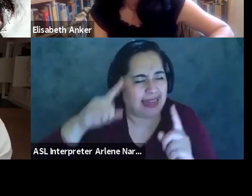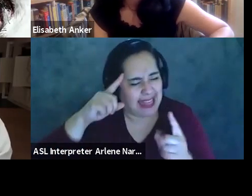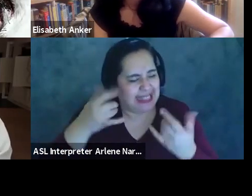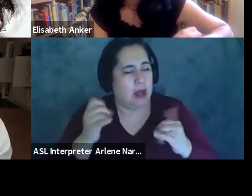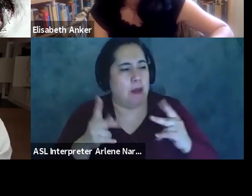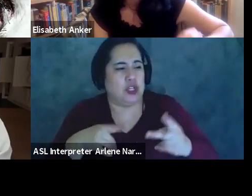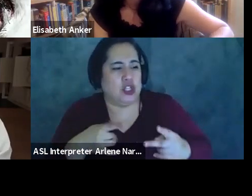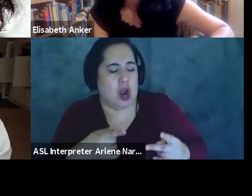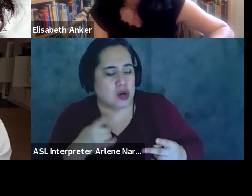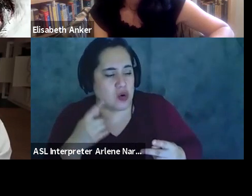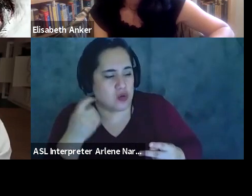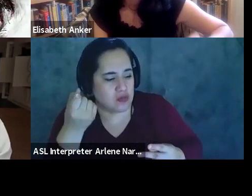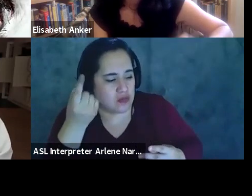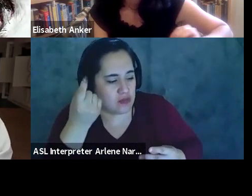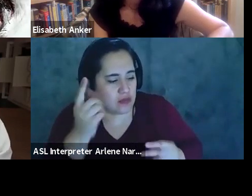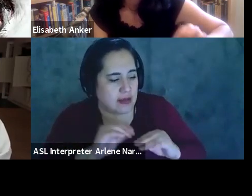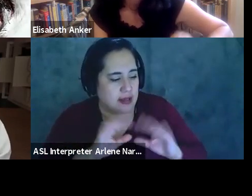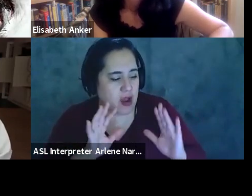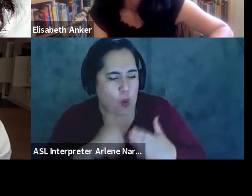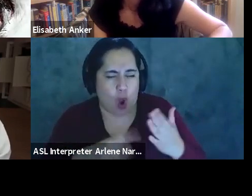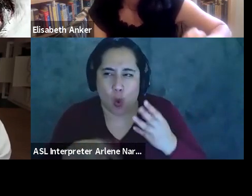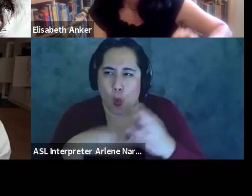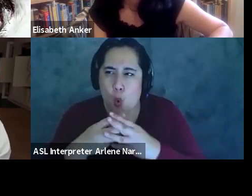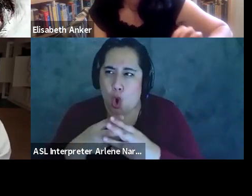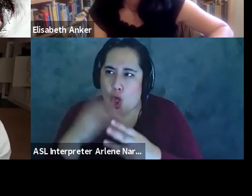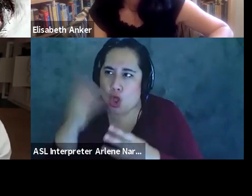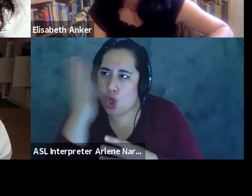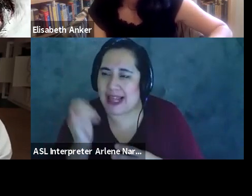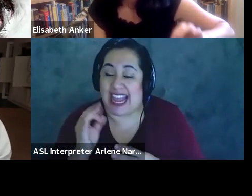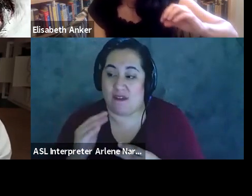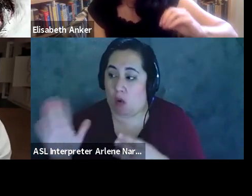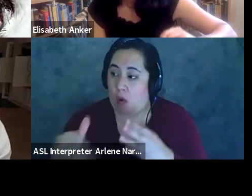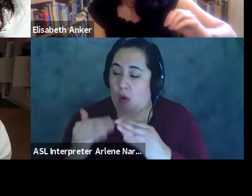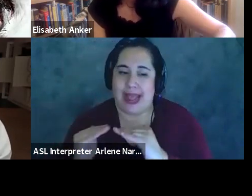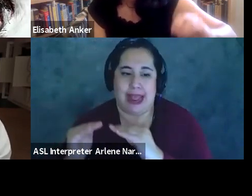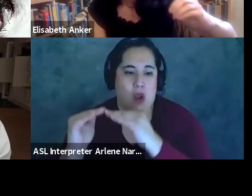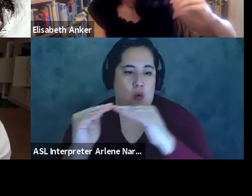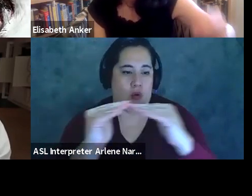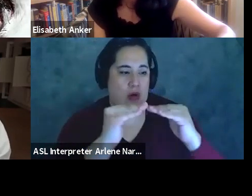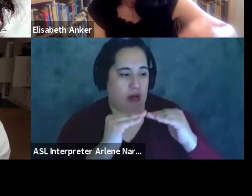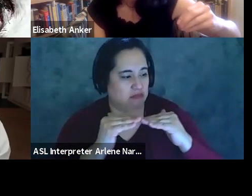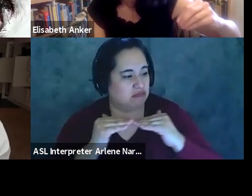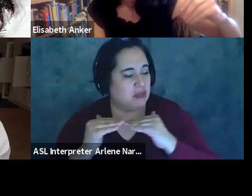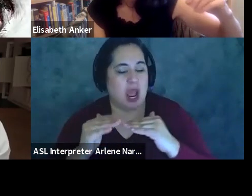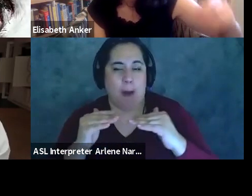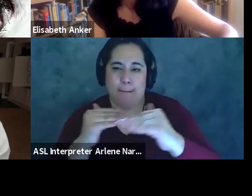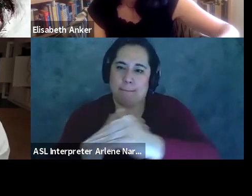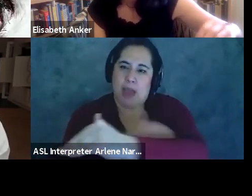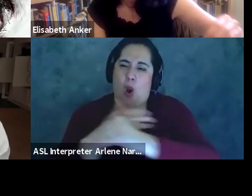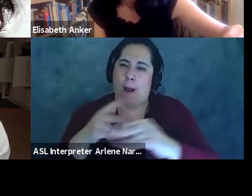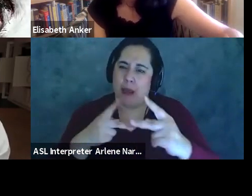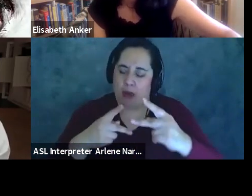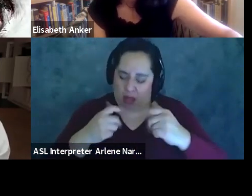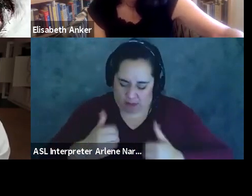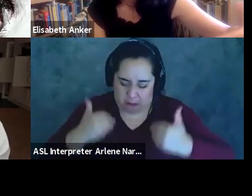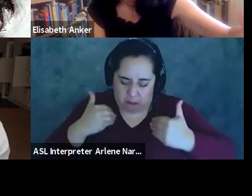to articulate what does a world look like when people actually have equal power, and that people are putting their bodies on the line and in